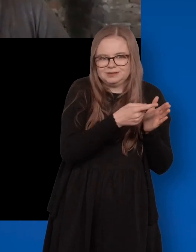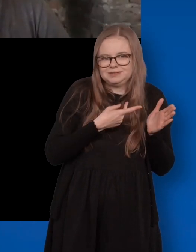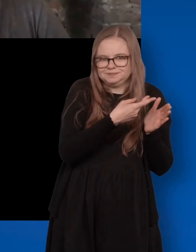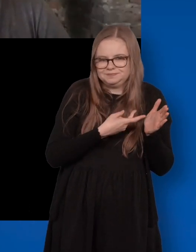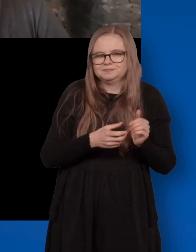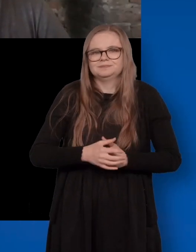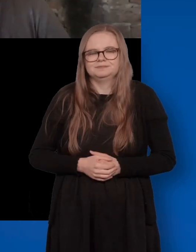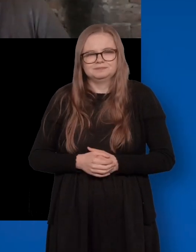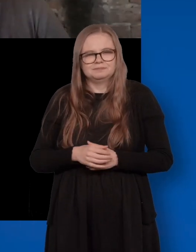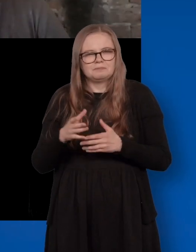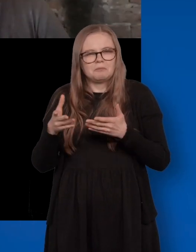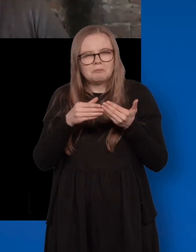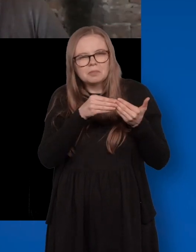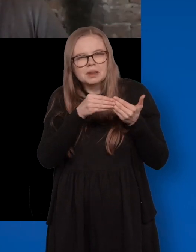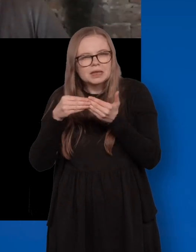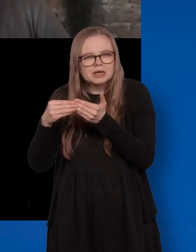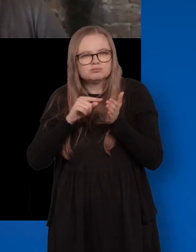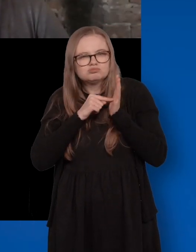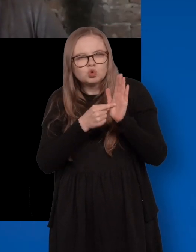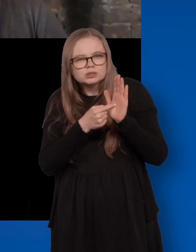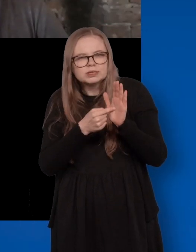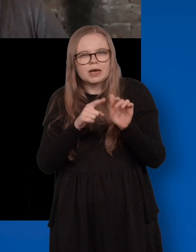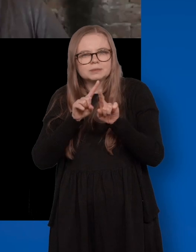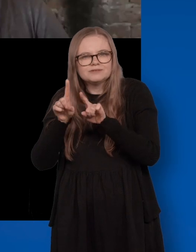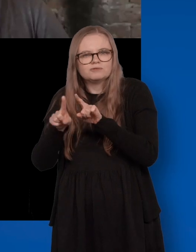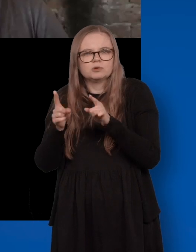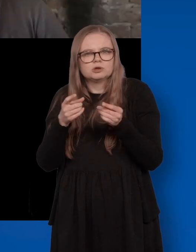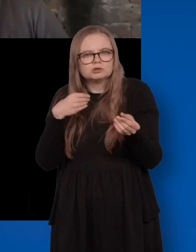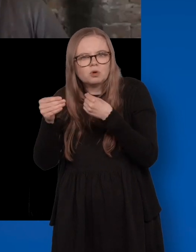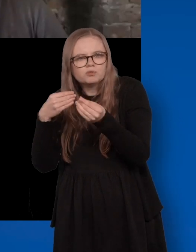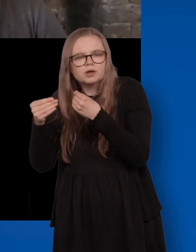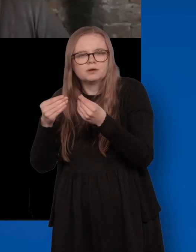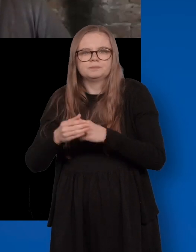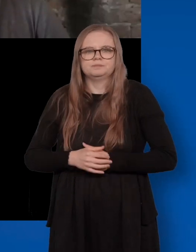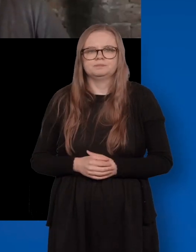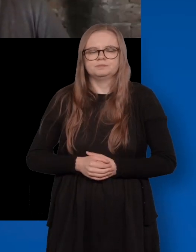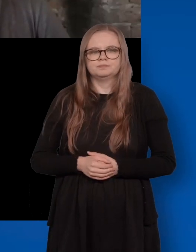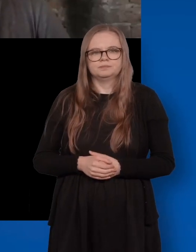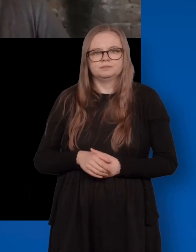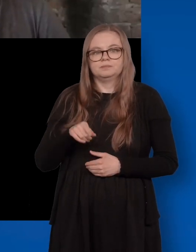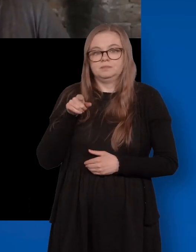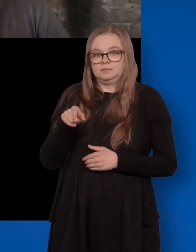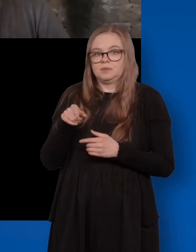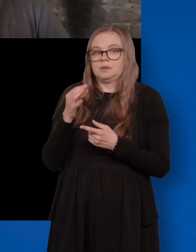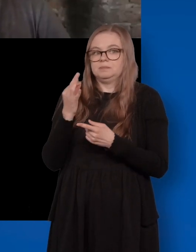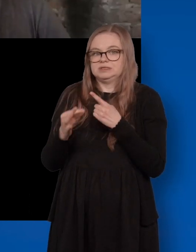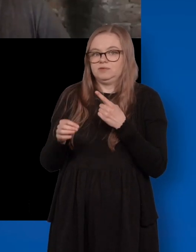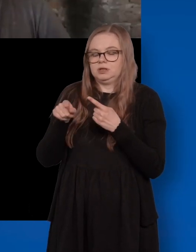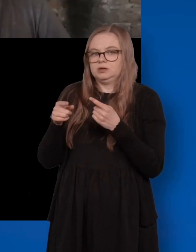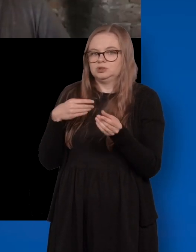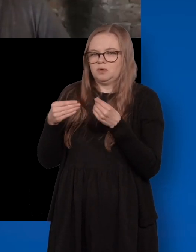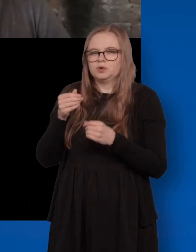lead much of the prototyping for a number of autonomy software tools, and specifically the ones that are using kind